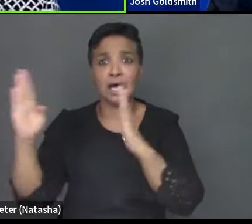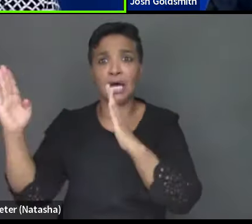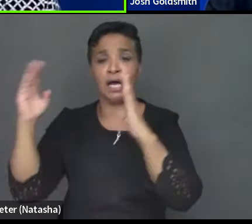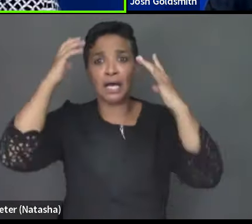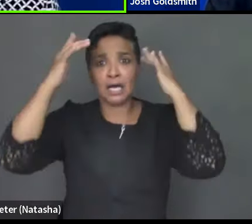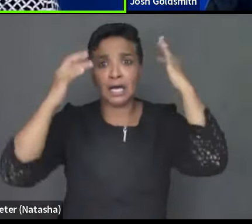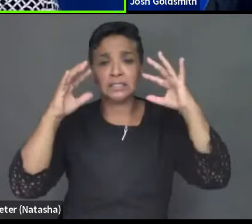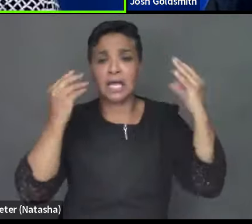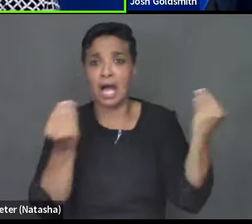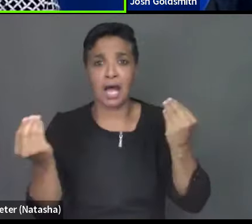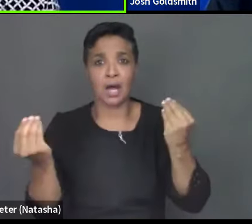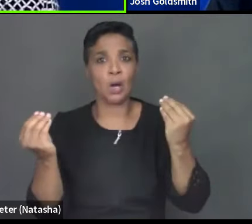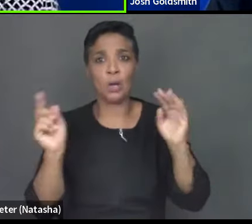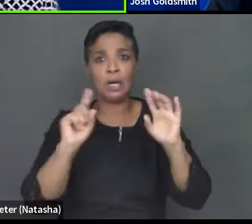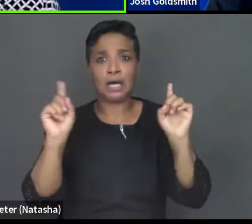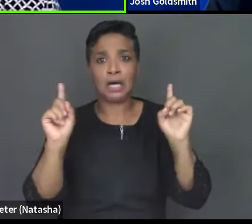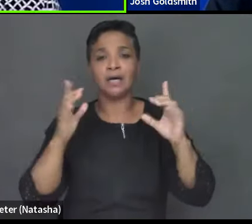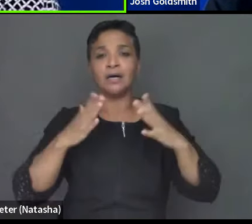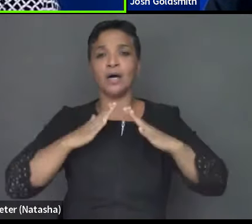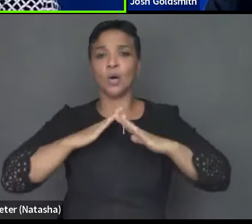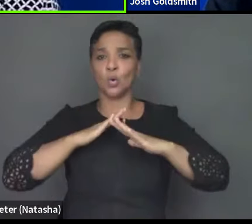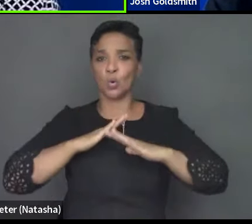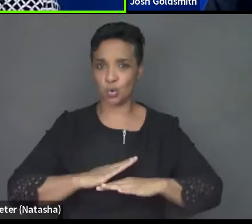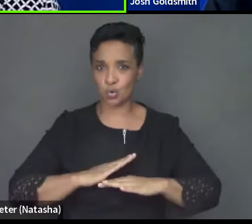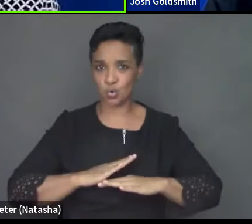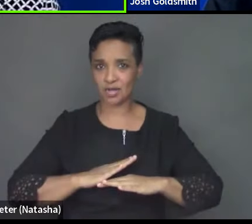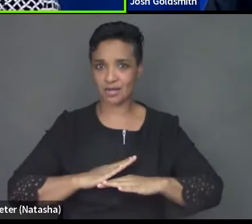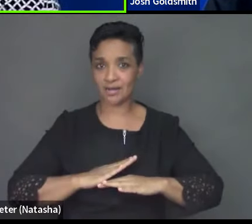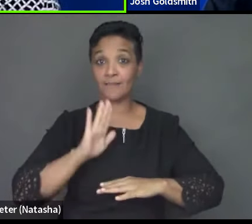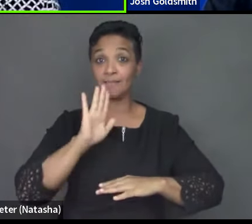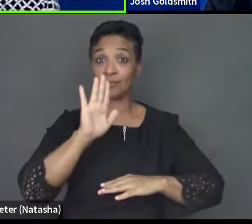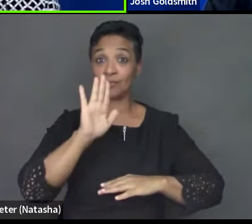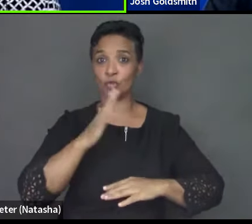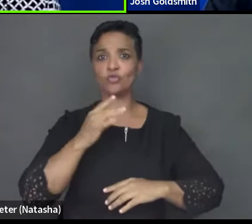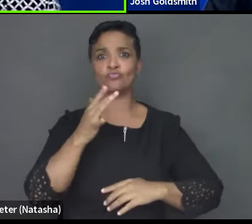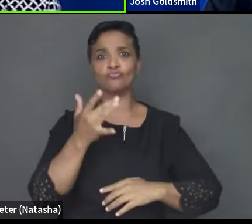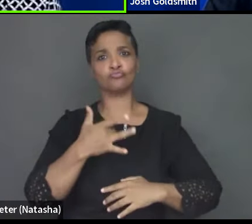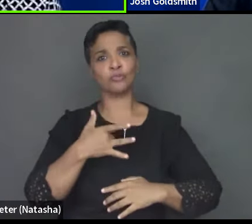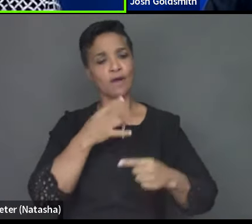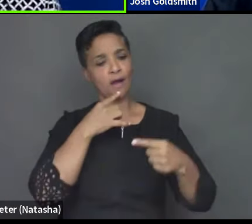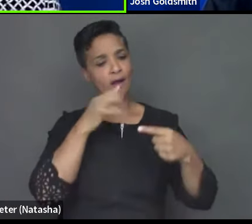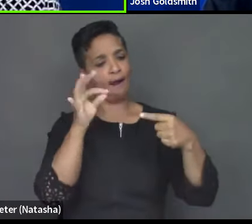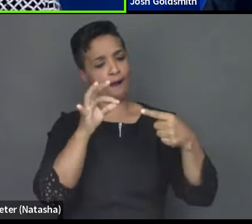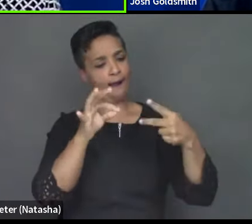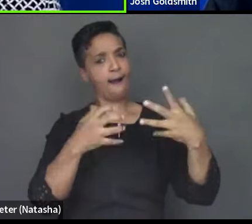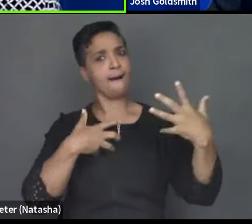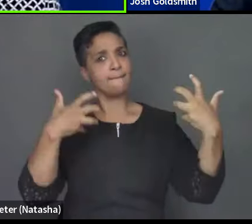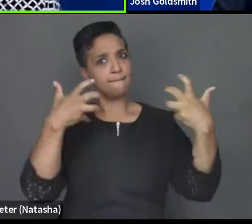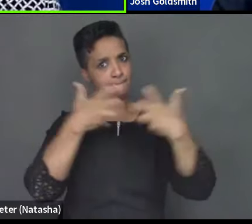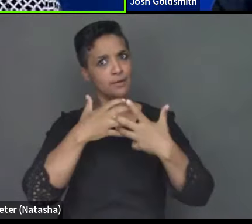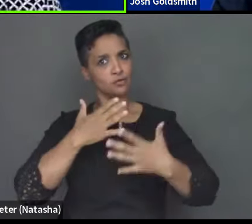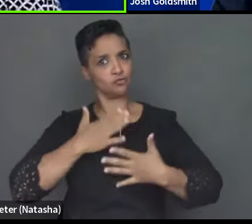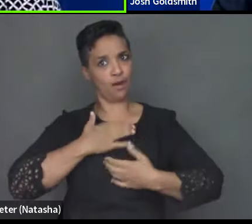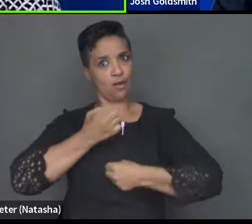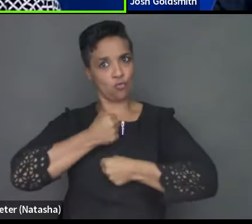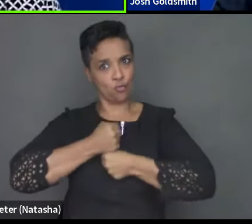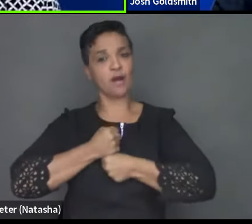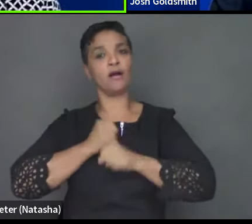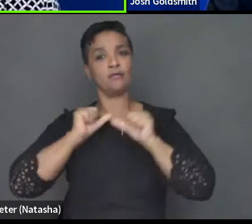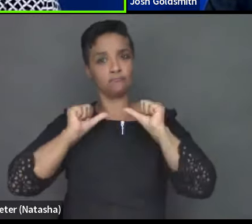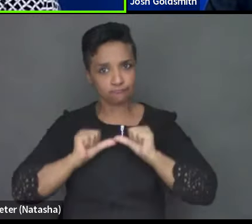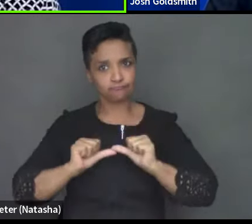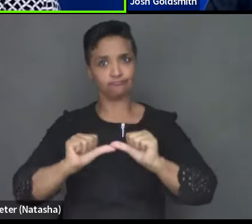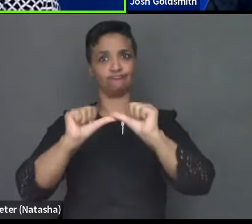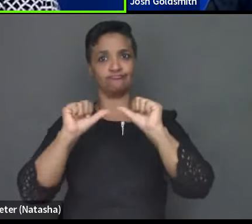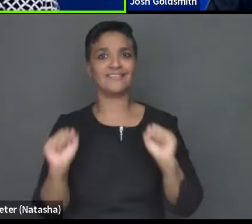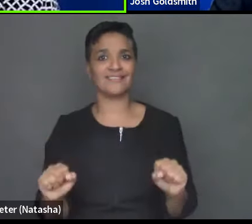So again, our suggestion is go only to presentations that are related to things that you are prepared to take action on. Because one more